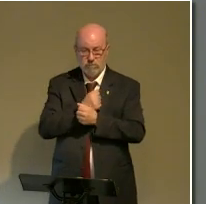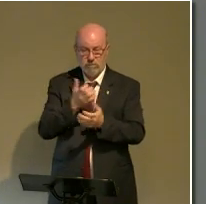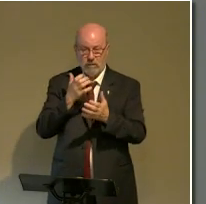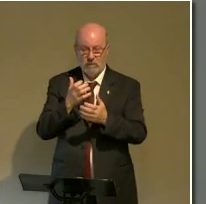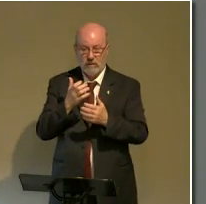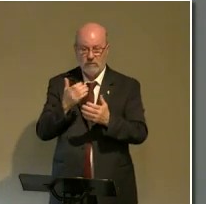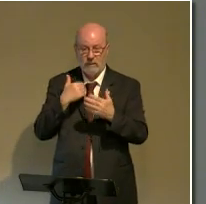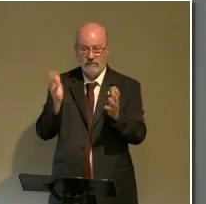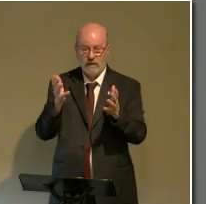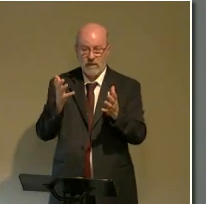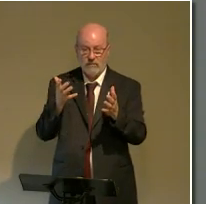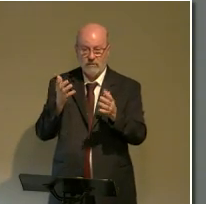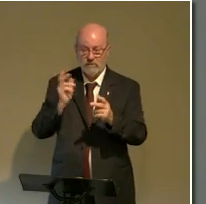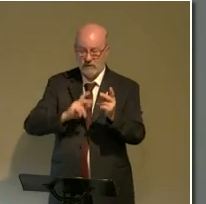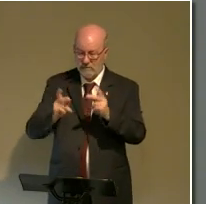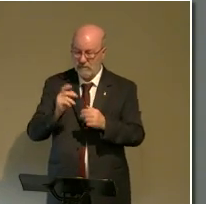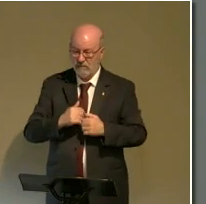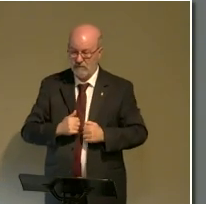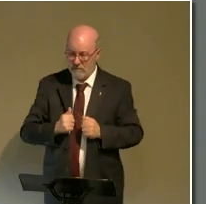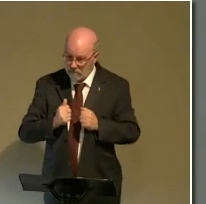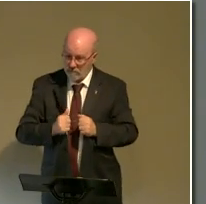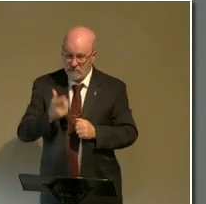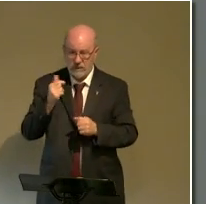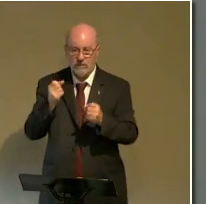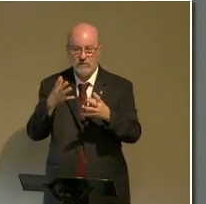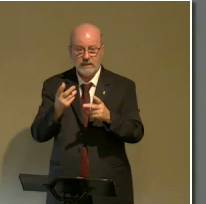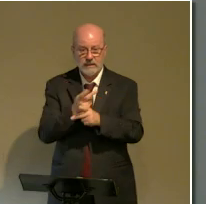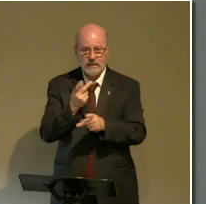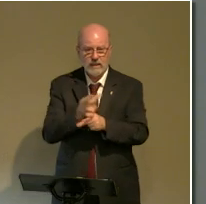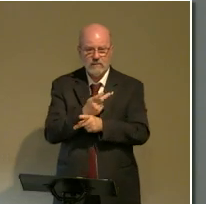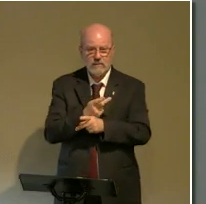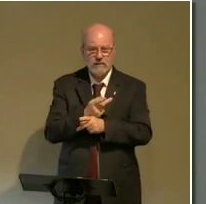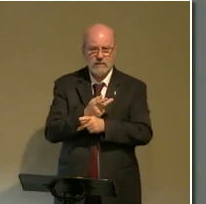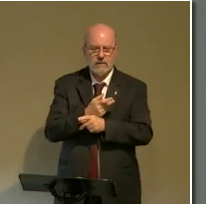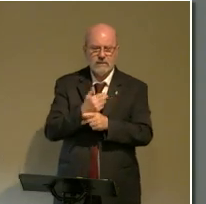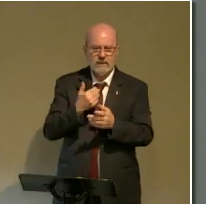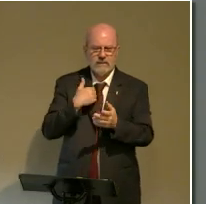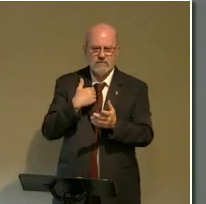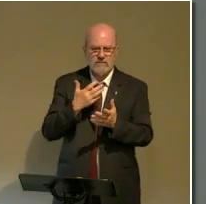have a conversation with these people, because so many times they have such